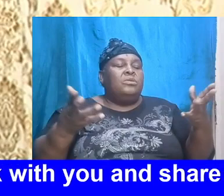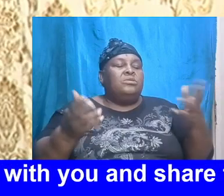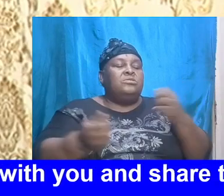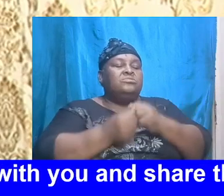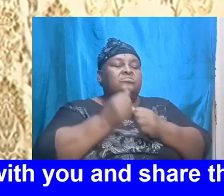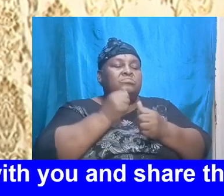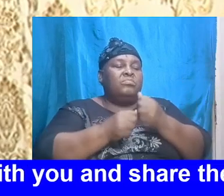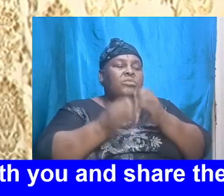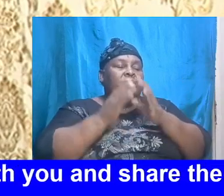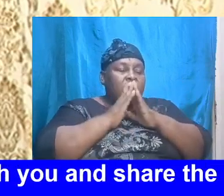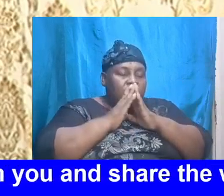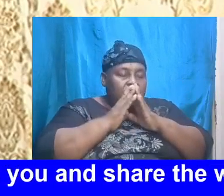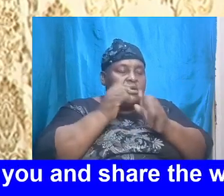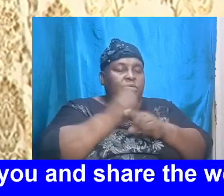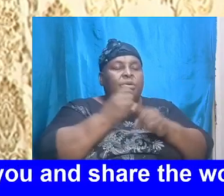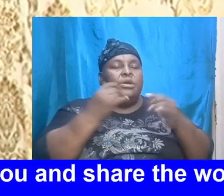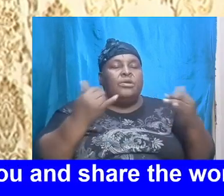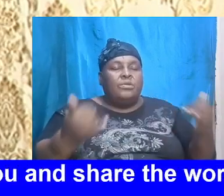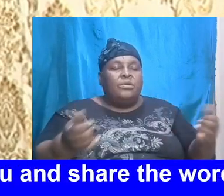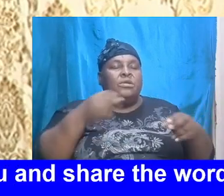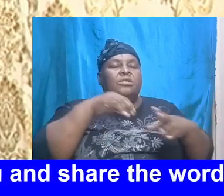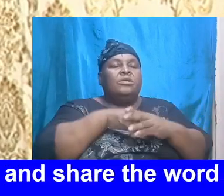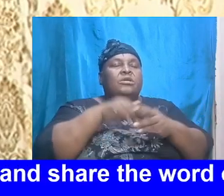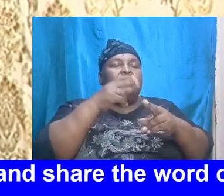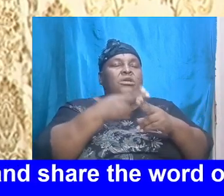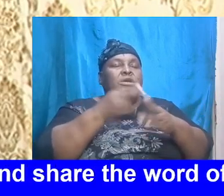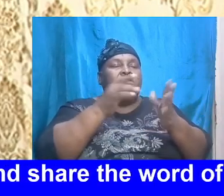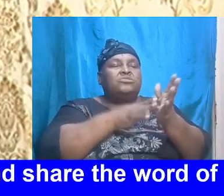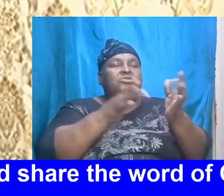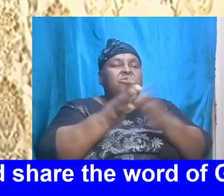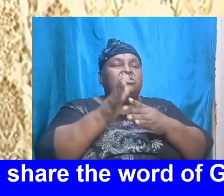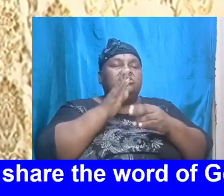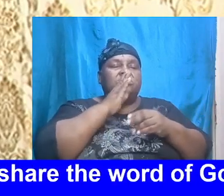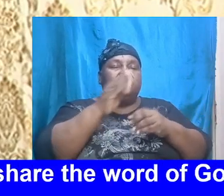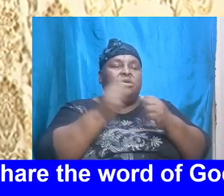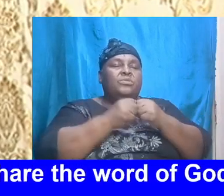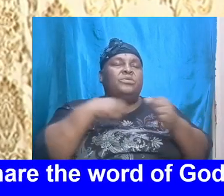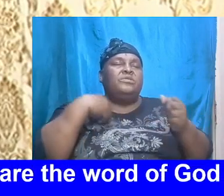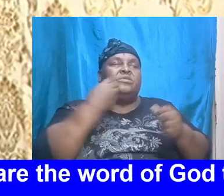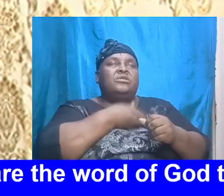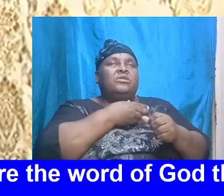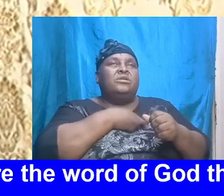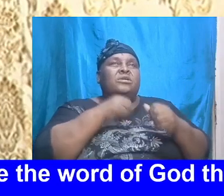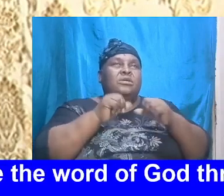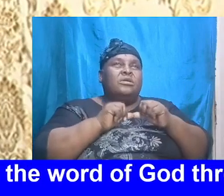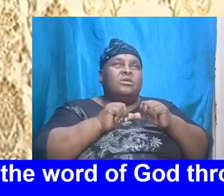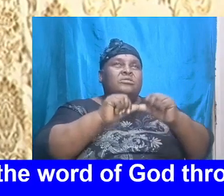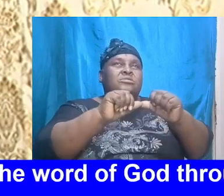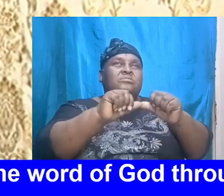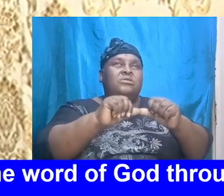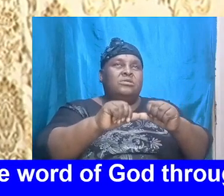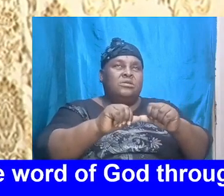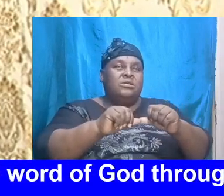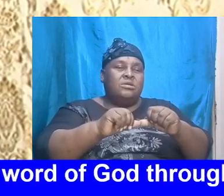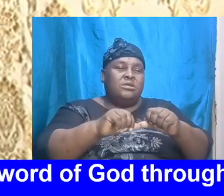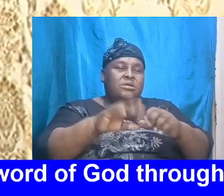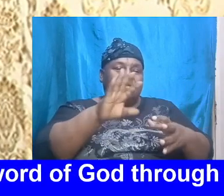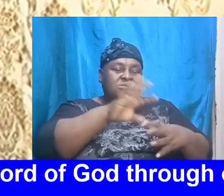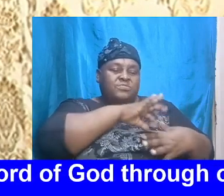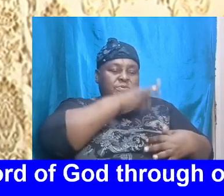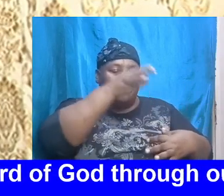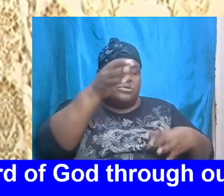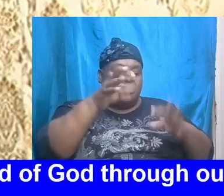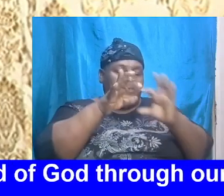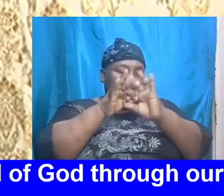I pray right now, God, in the name of Jesus, that you will be with us, that you'll continue, Lord, to let that spirit of unity flow. Amen. That it will be